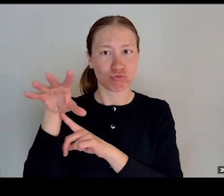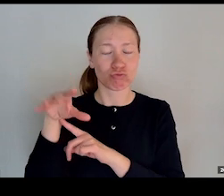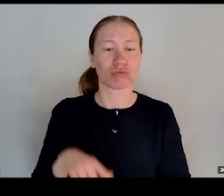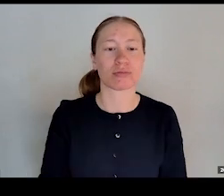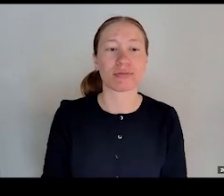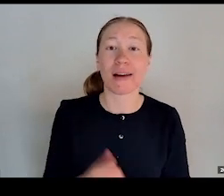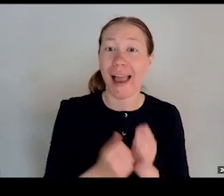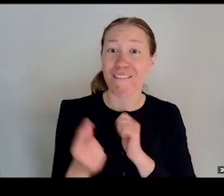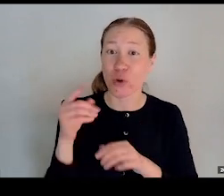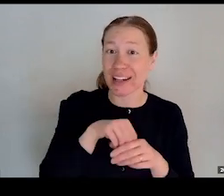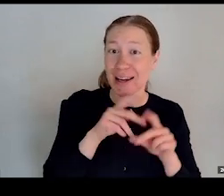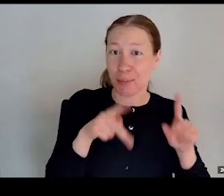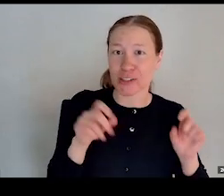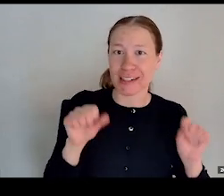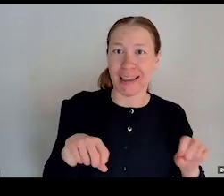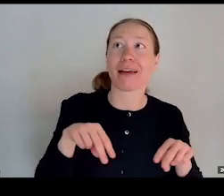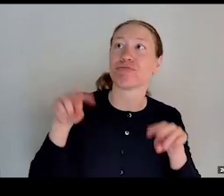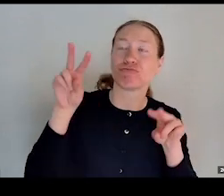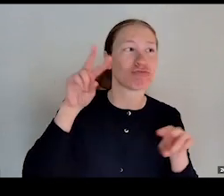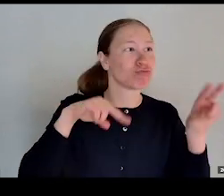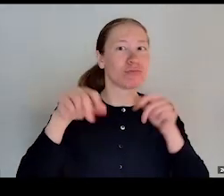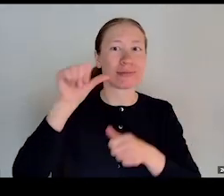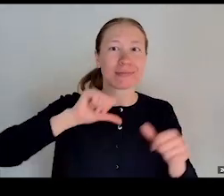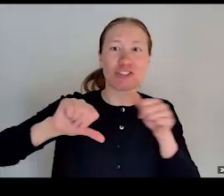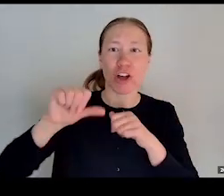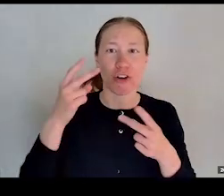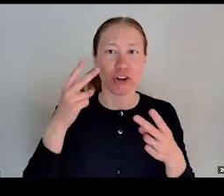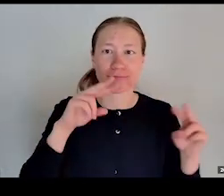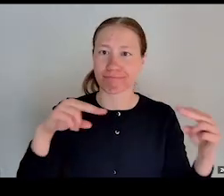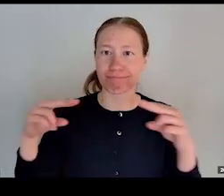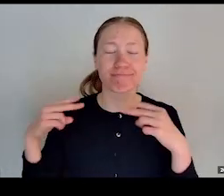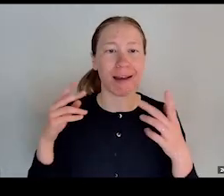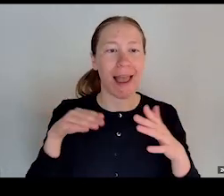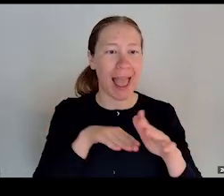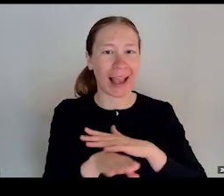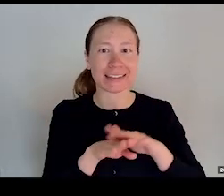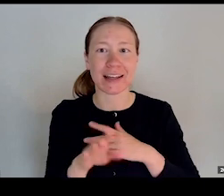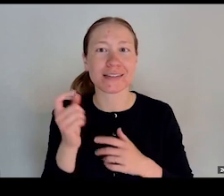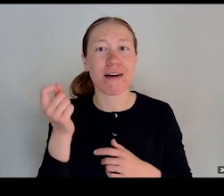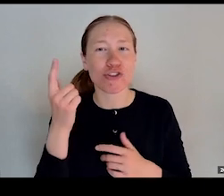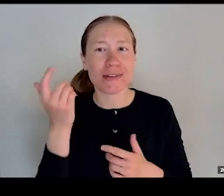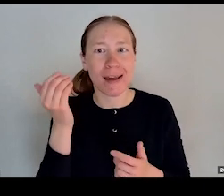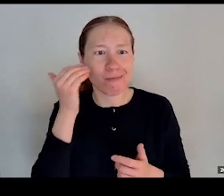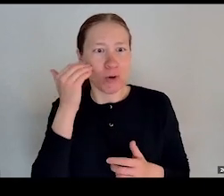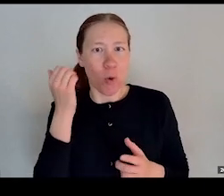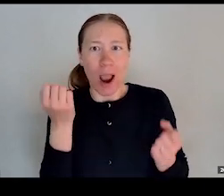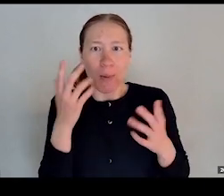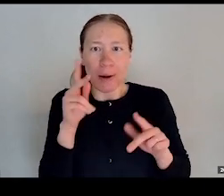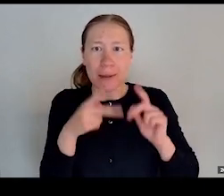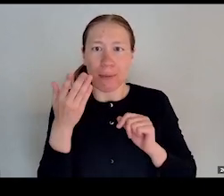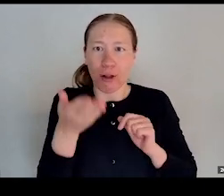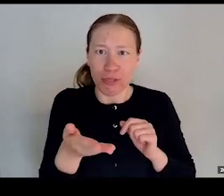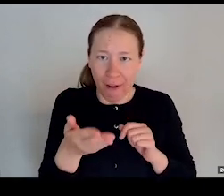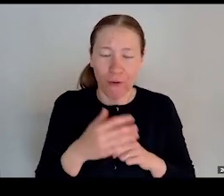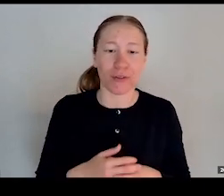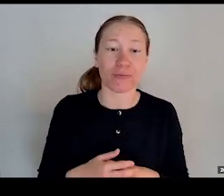person. This allows everyone the opportunity to view one another and have that same access of understanding how many people are attending. And then